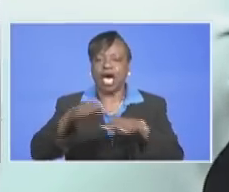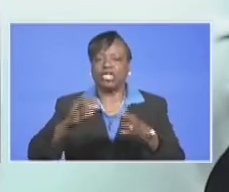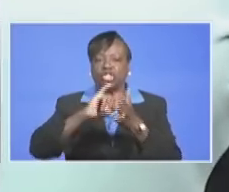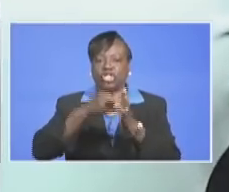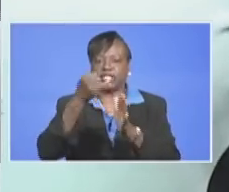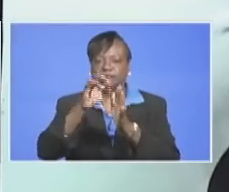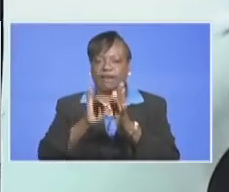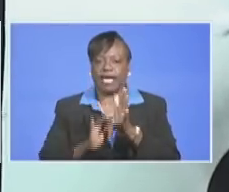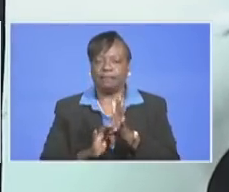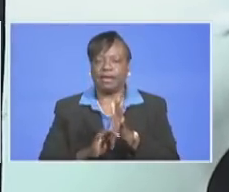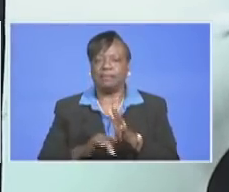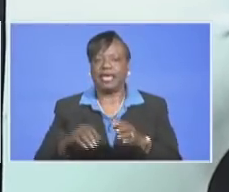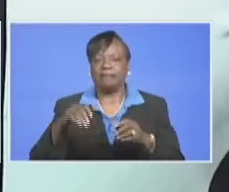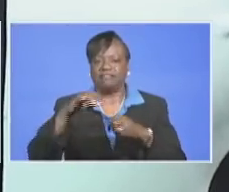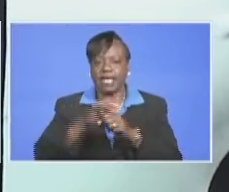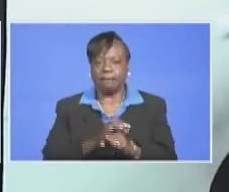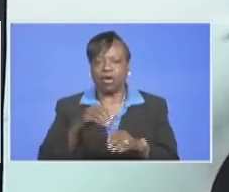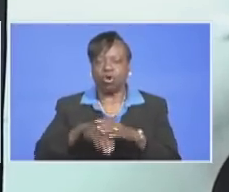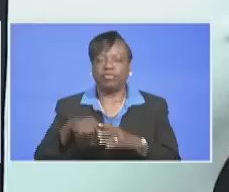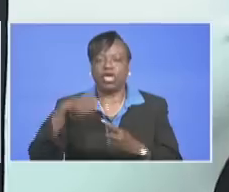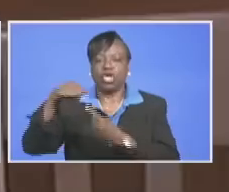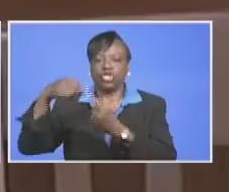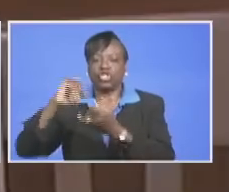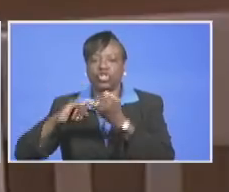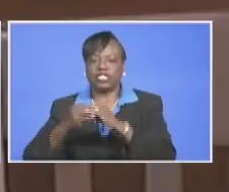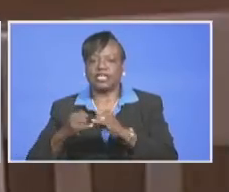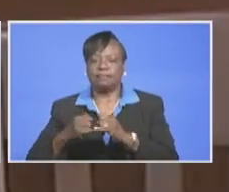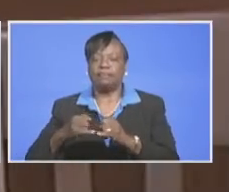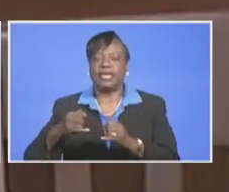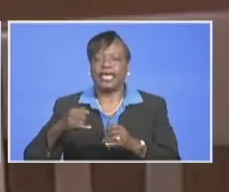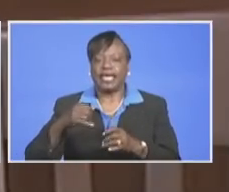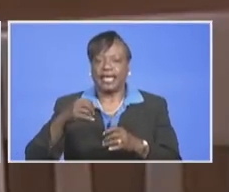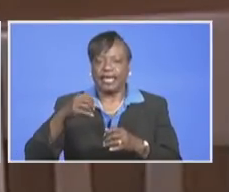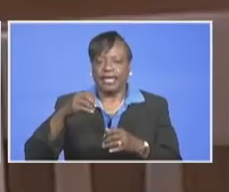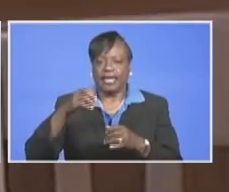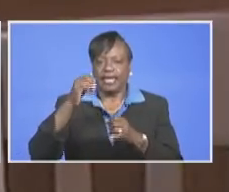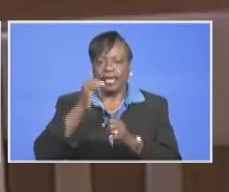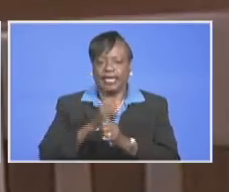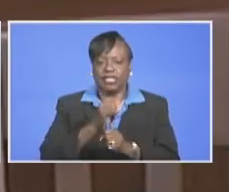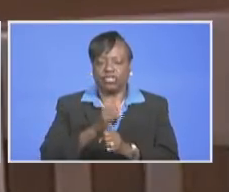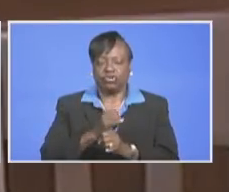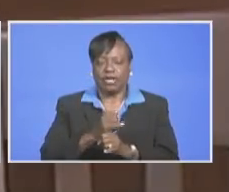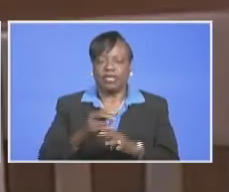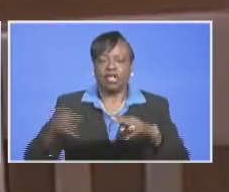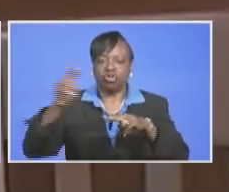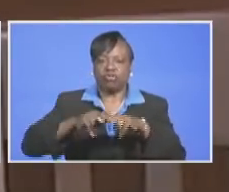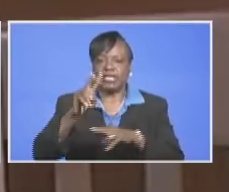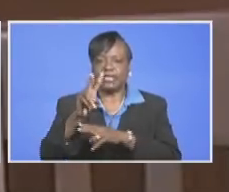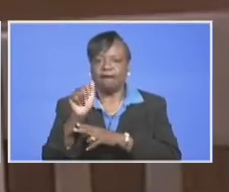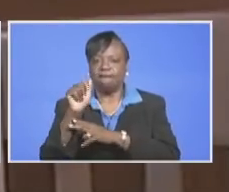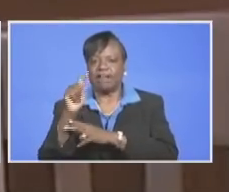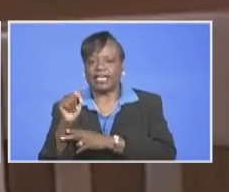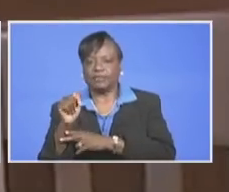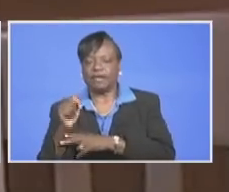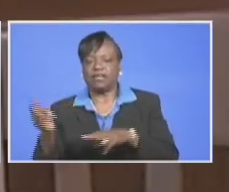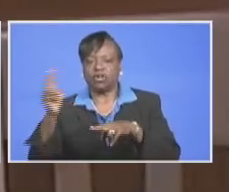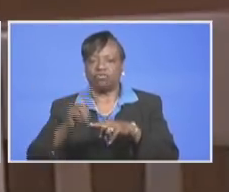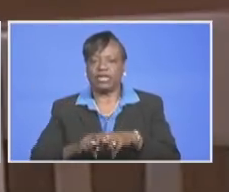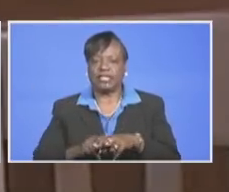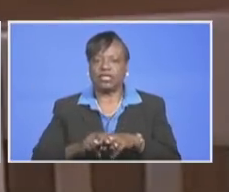impact on the tourism industry. The increased VAT will result in increased hotel operational